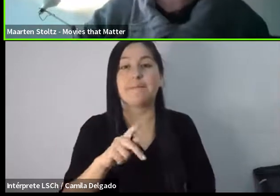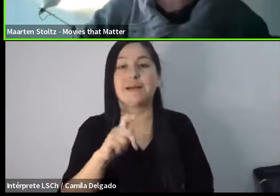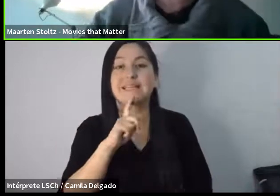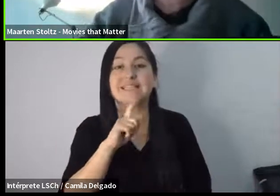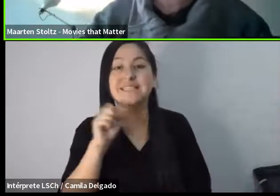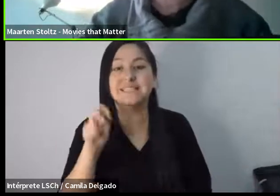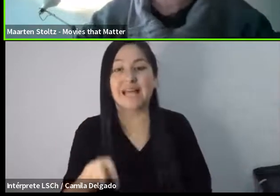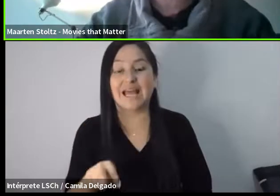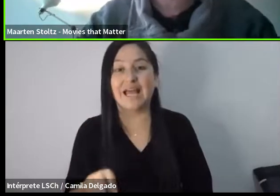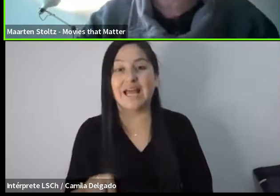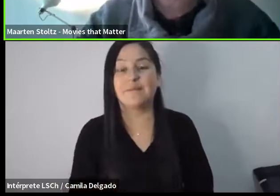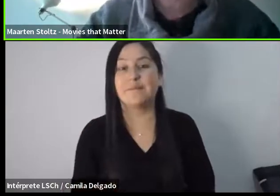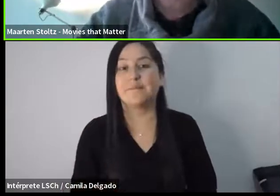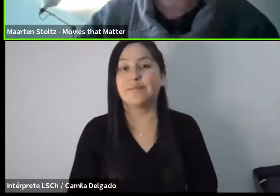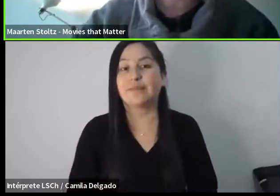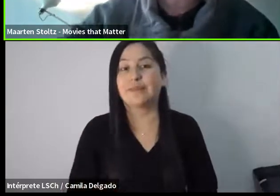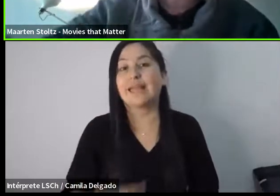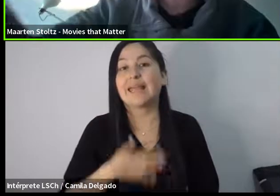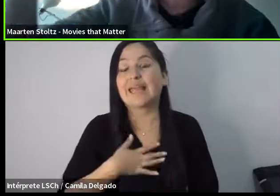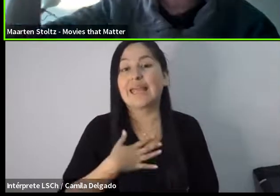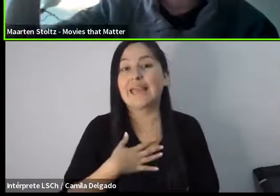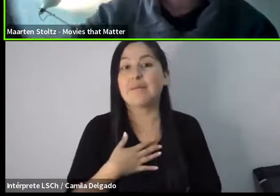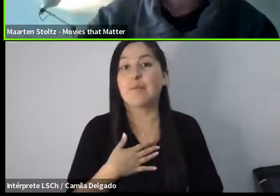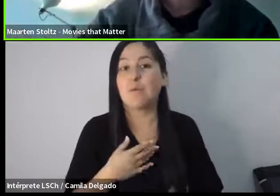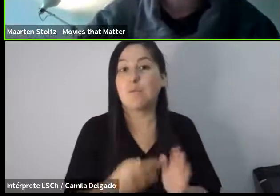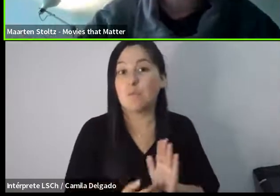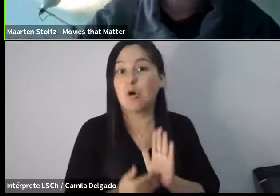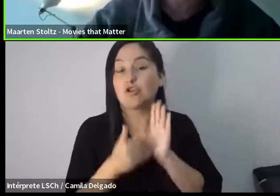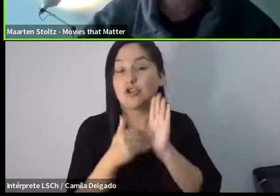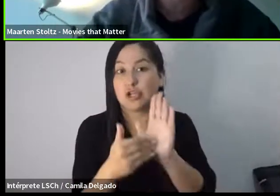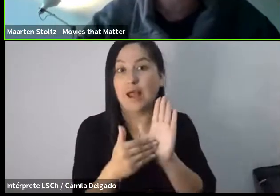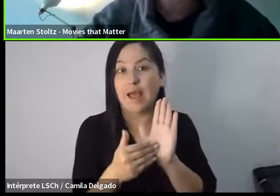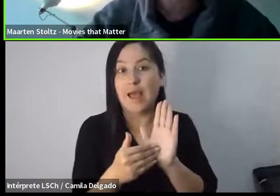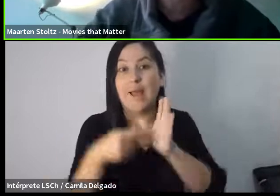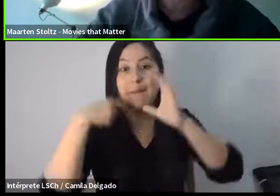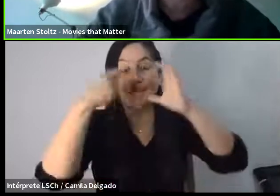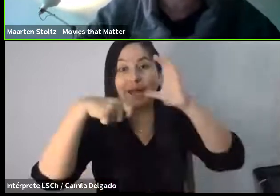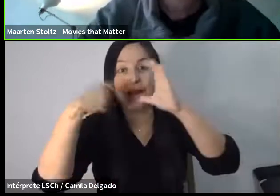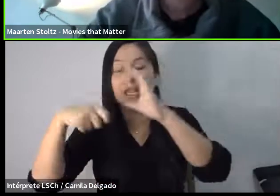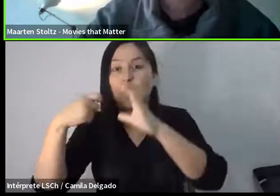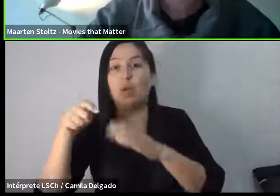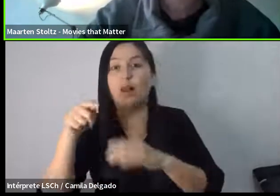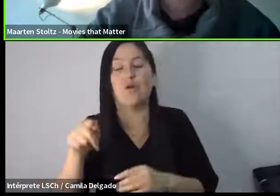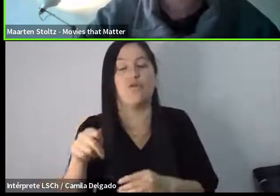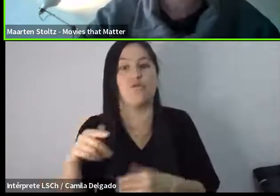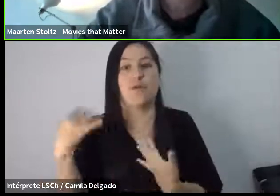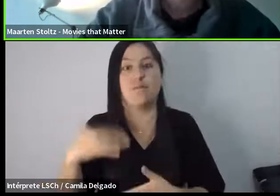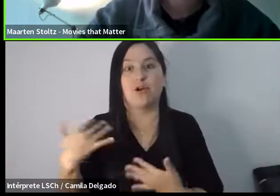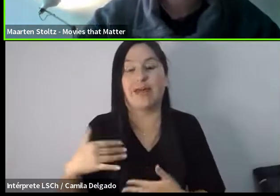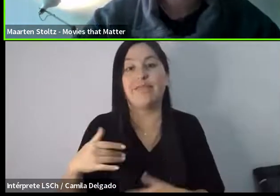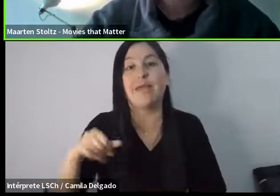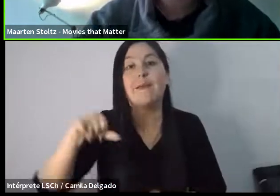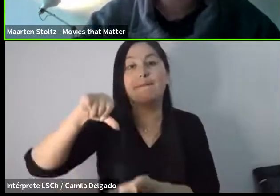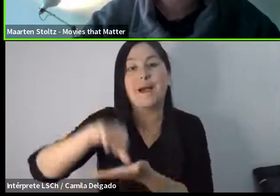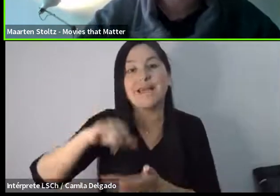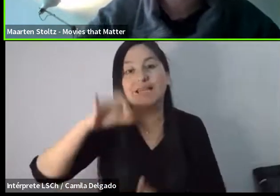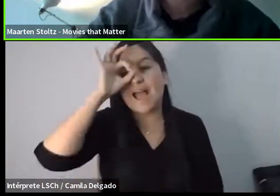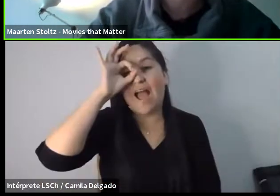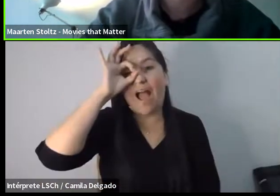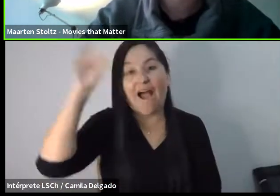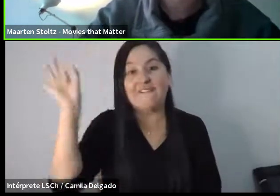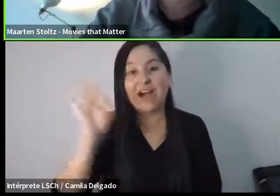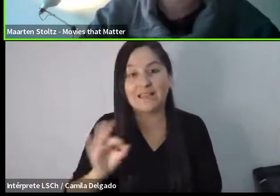or over Afghanistan or by Afghani filmmakers from the last 5 or 10 years to put the spotlight on Afghan